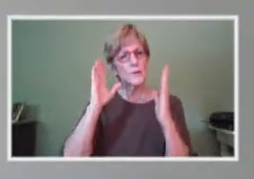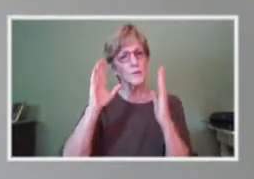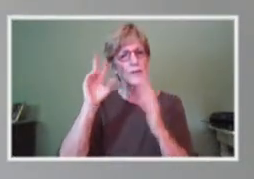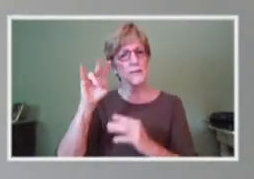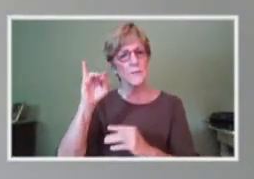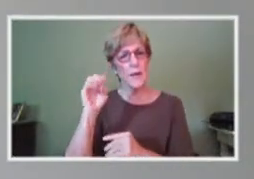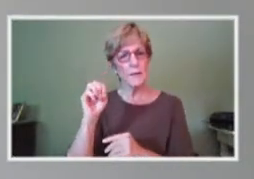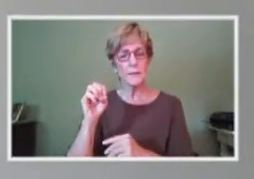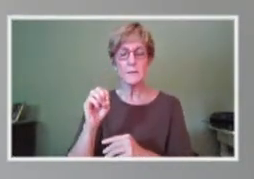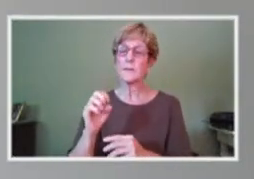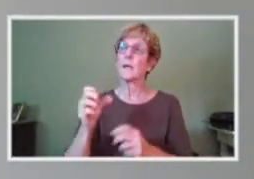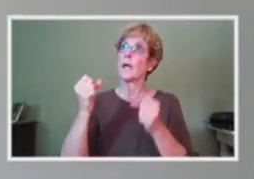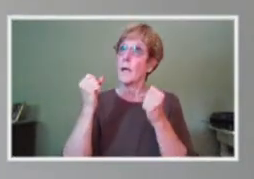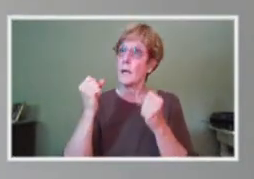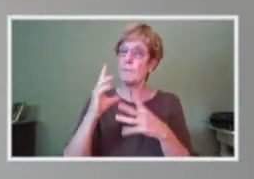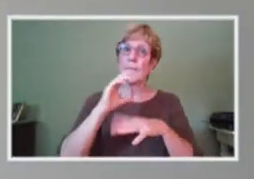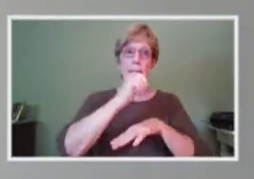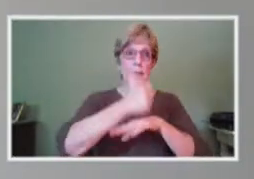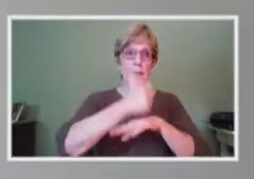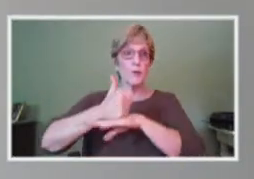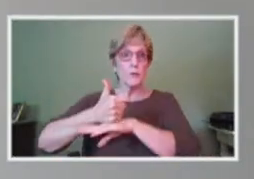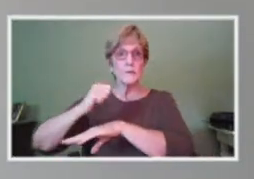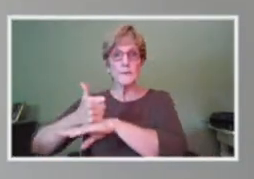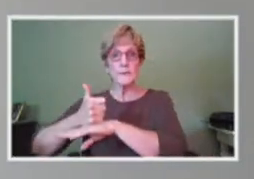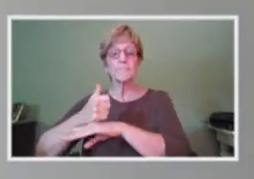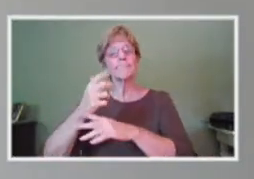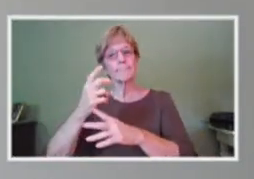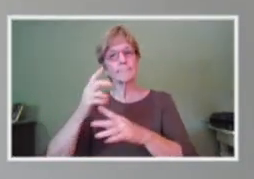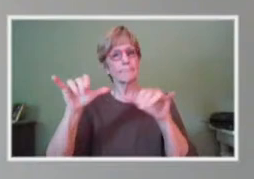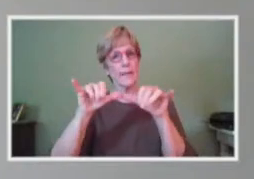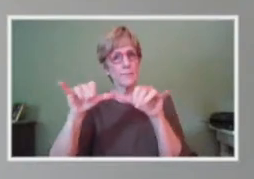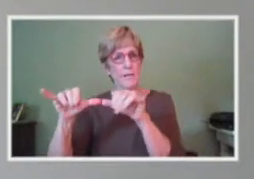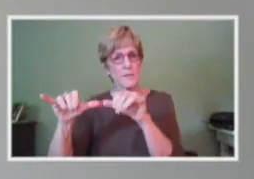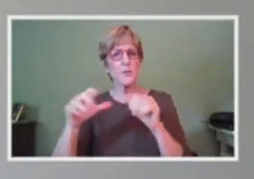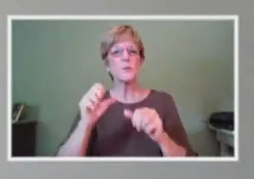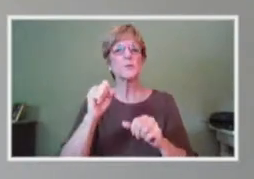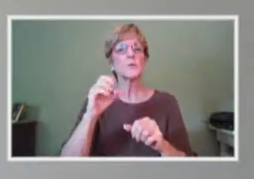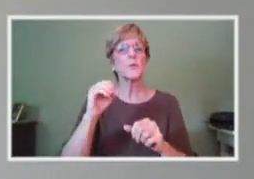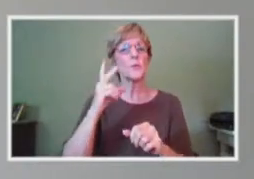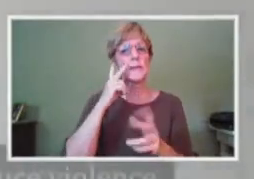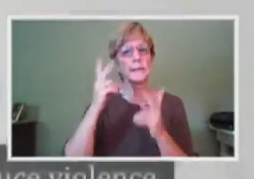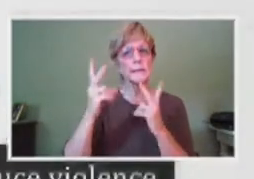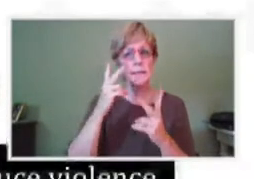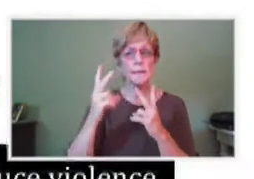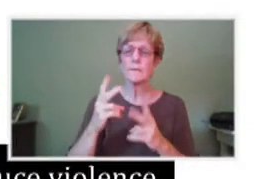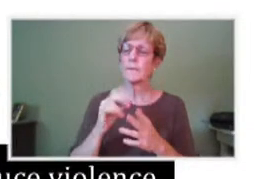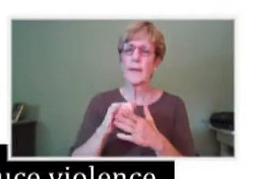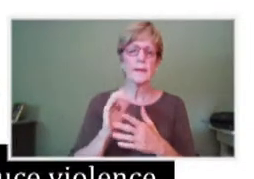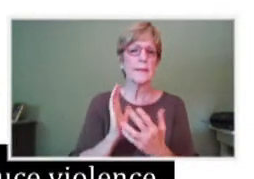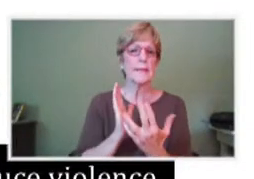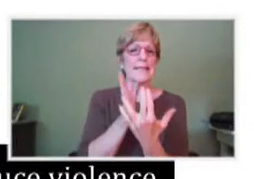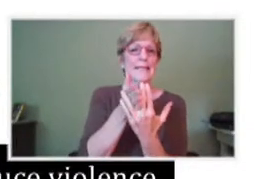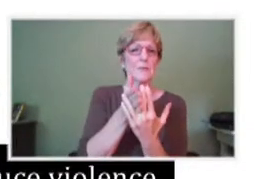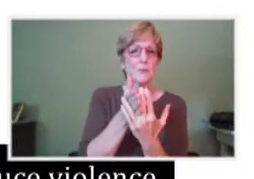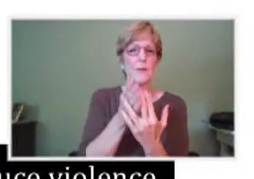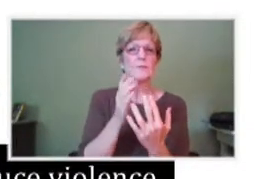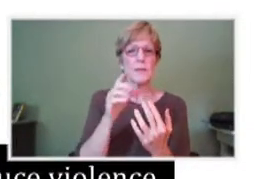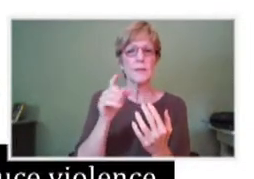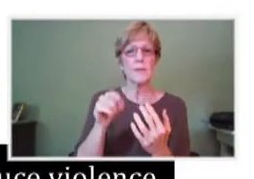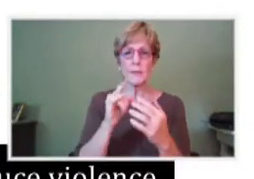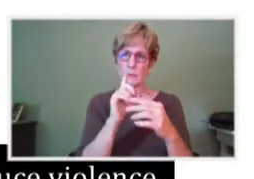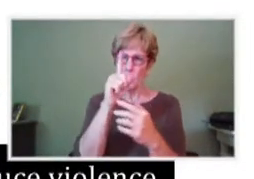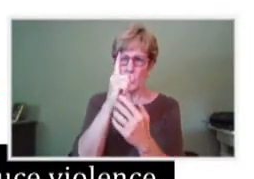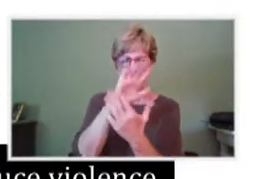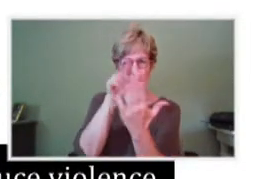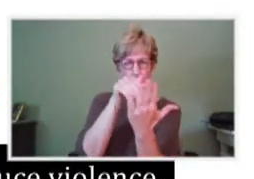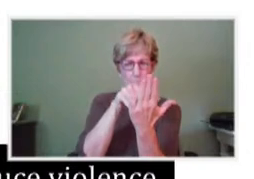pillars. I won't go over each. We will spend the bulk of our time on the interruption of violence there in the middle. But I did want to reference that